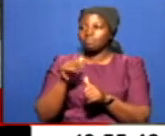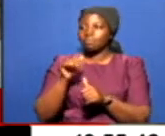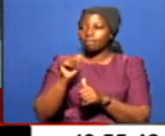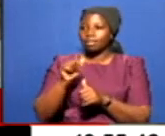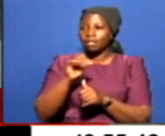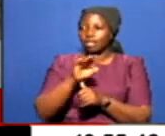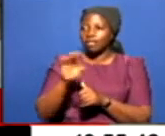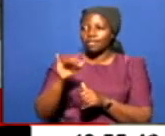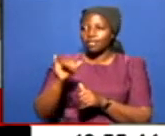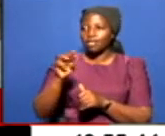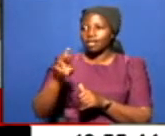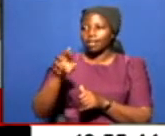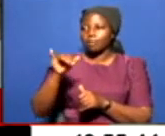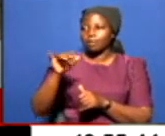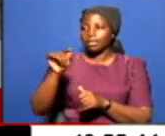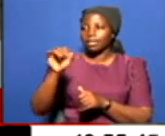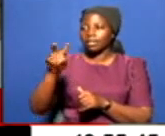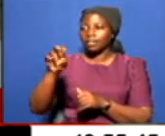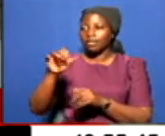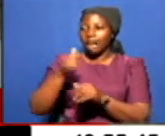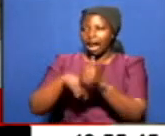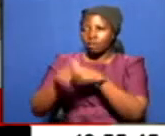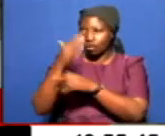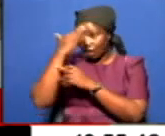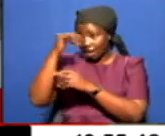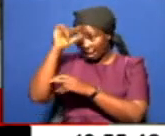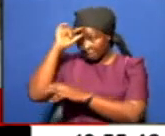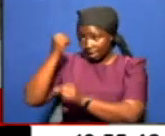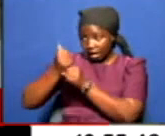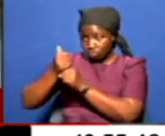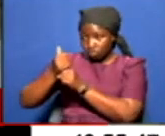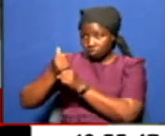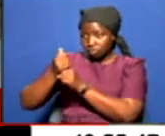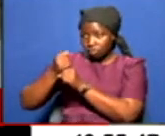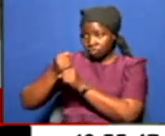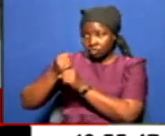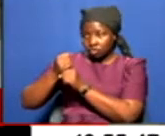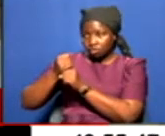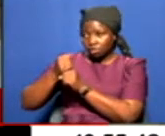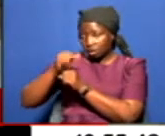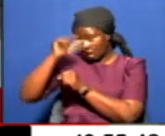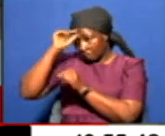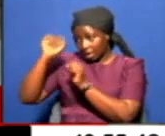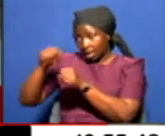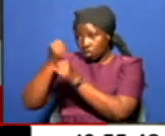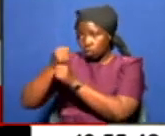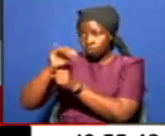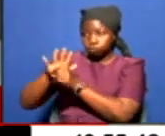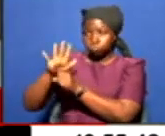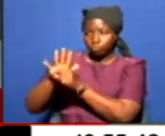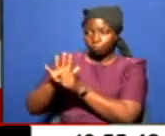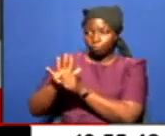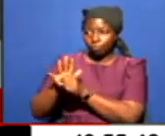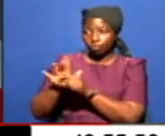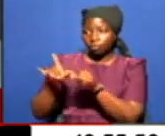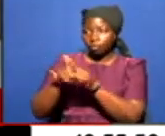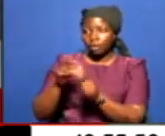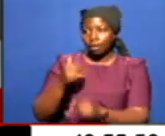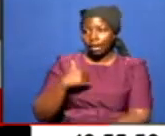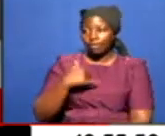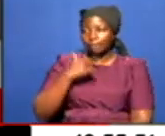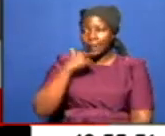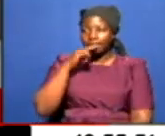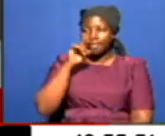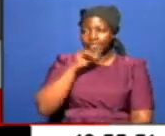there is just this much that government can be able to do. Mm-hmm. And as I mentioned, there are also young people that in their